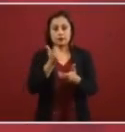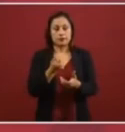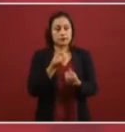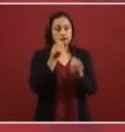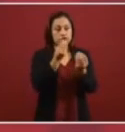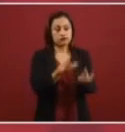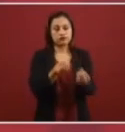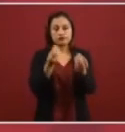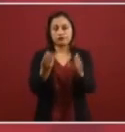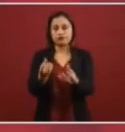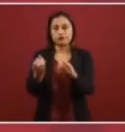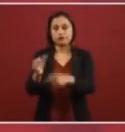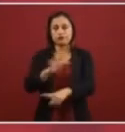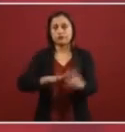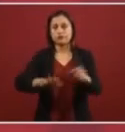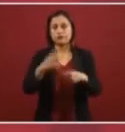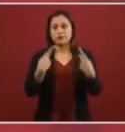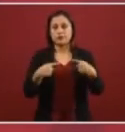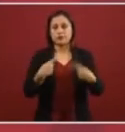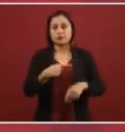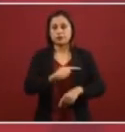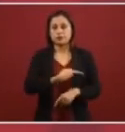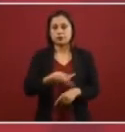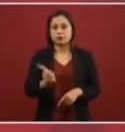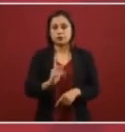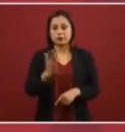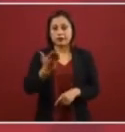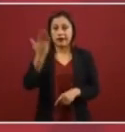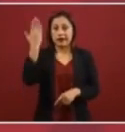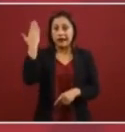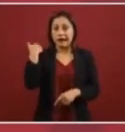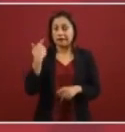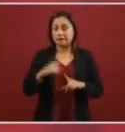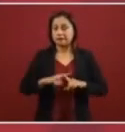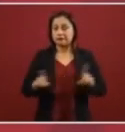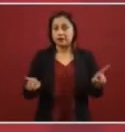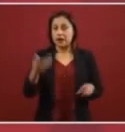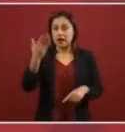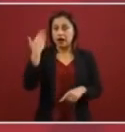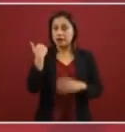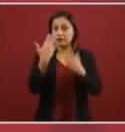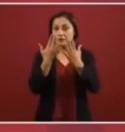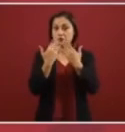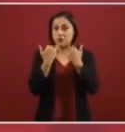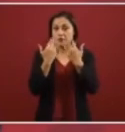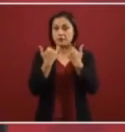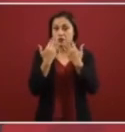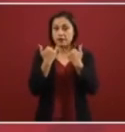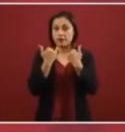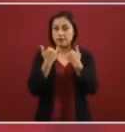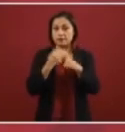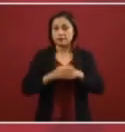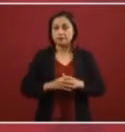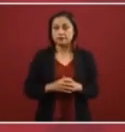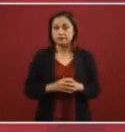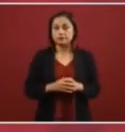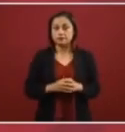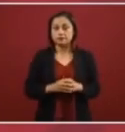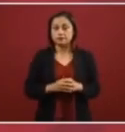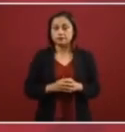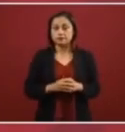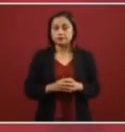los pobres, como no se hacía antes. Because este año, repito, se van a